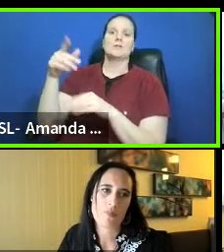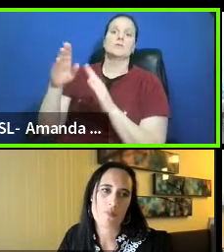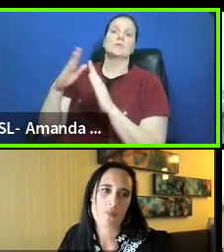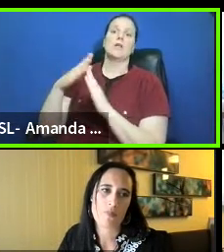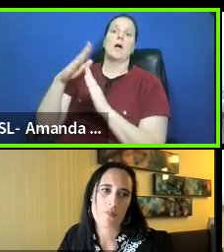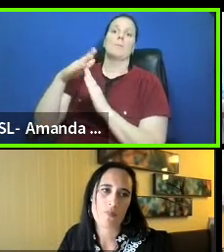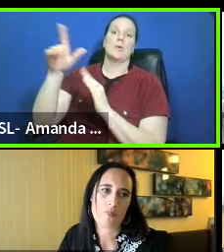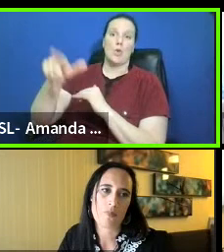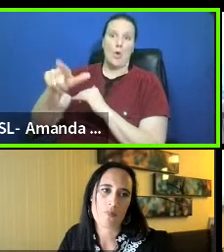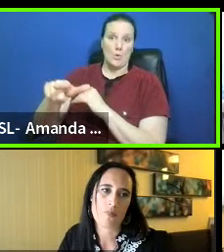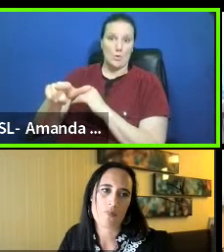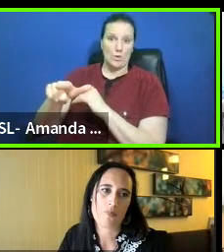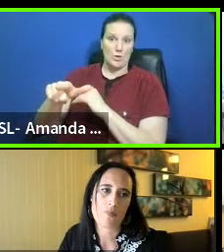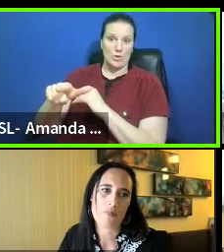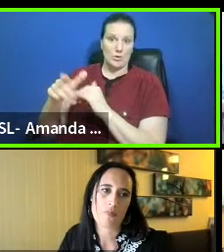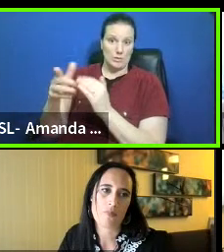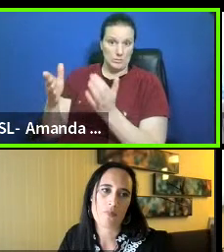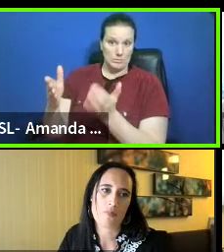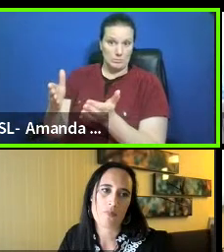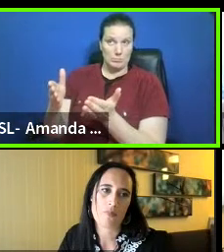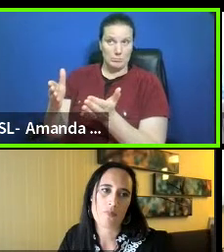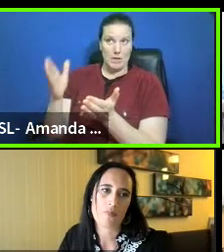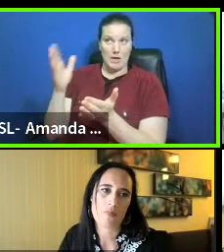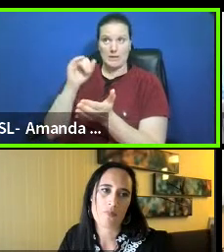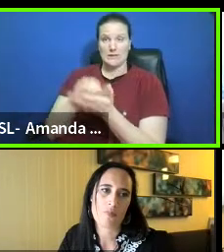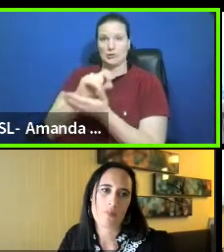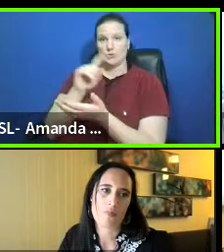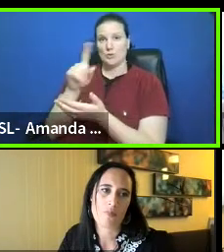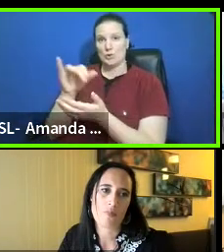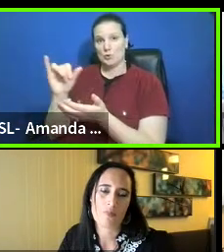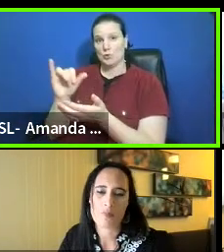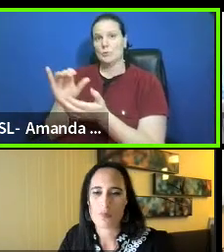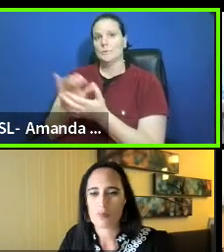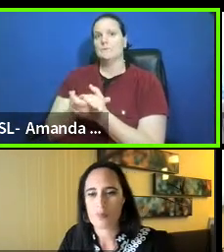lower. So, and I guess that's a question too. So,